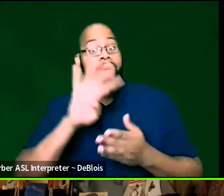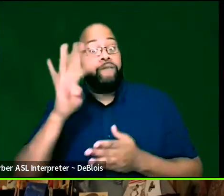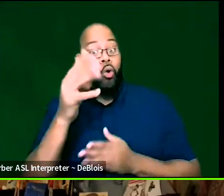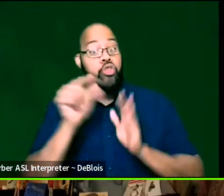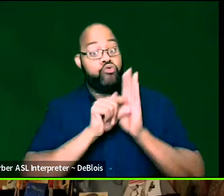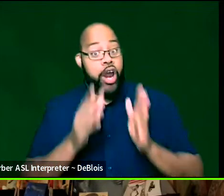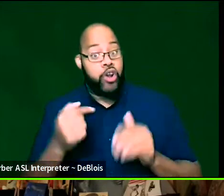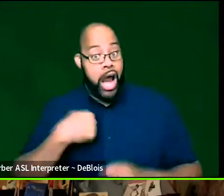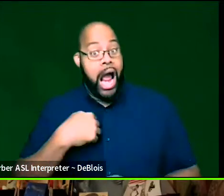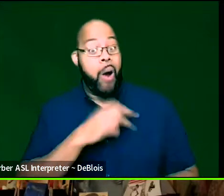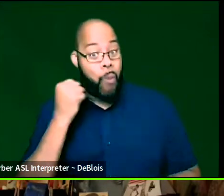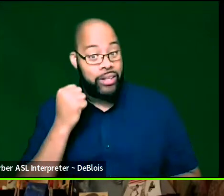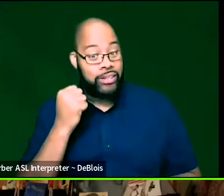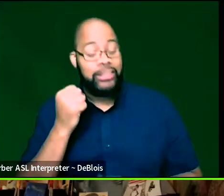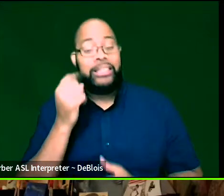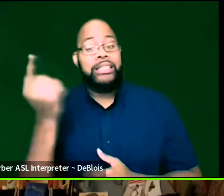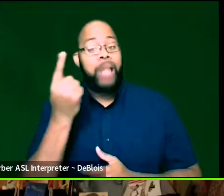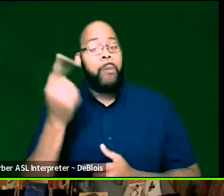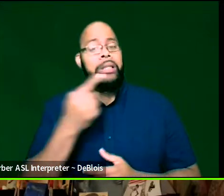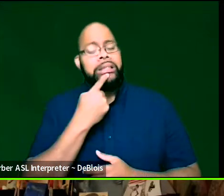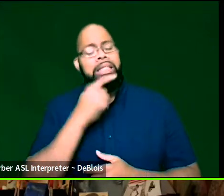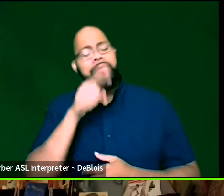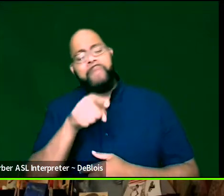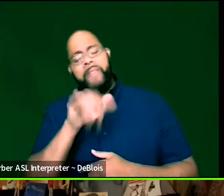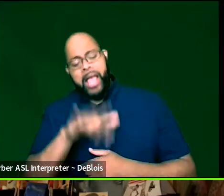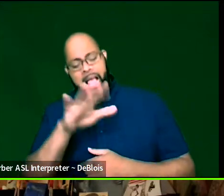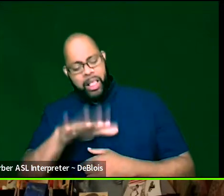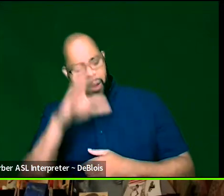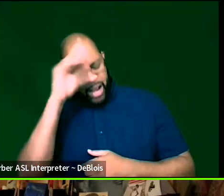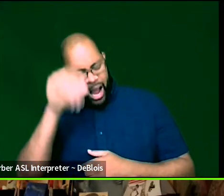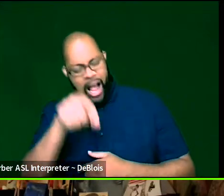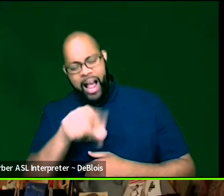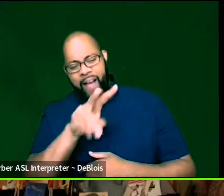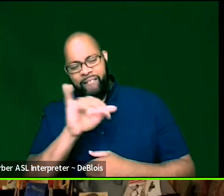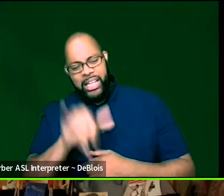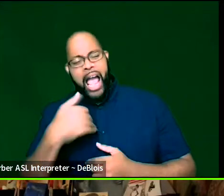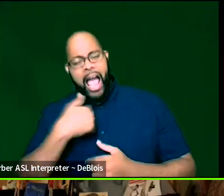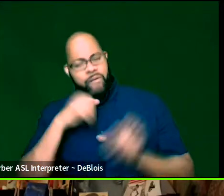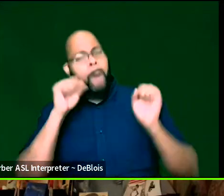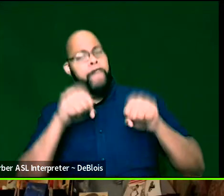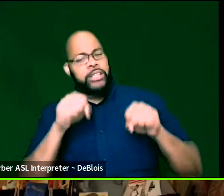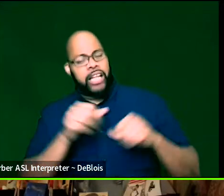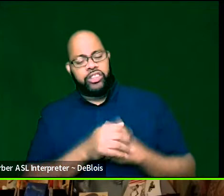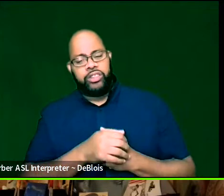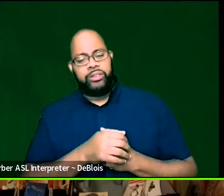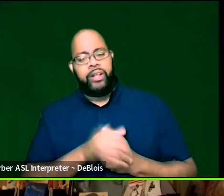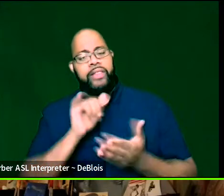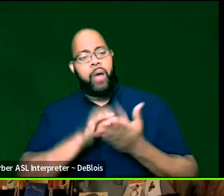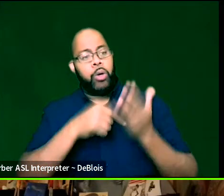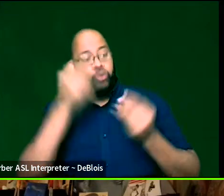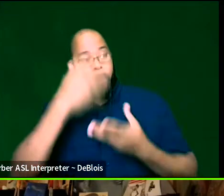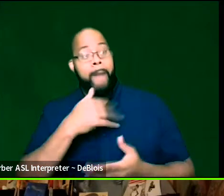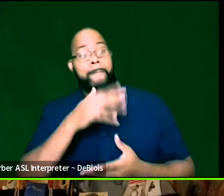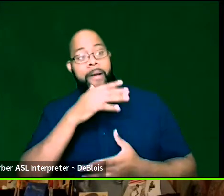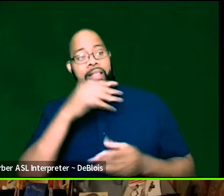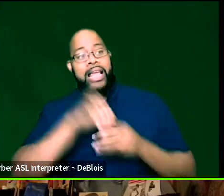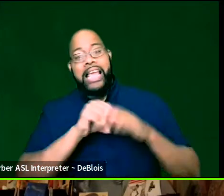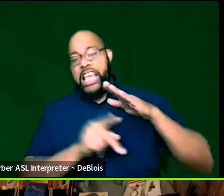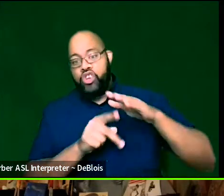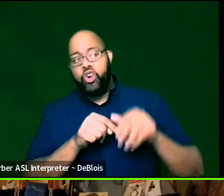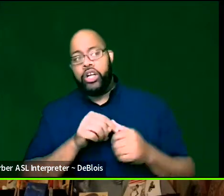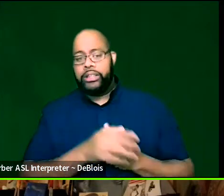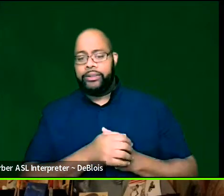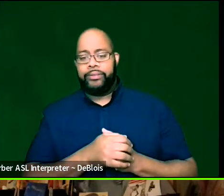grader that somebody said, this little guy, little Vinny has potential. That's what they told my mother in